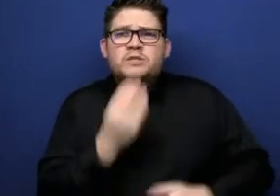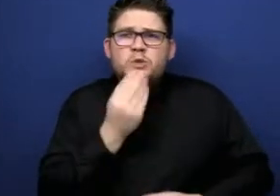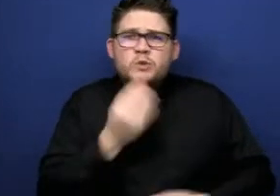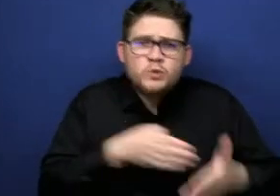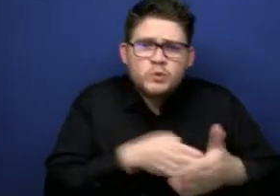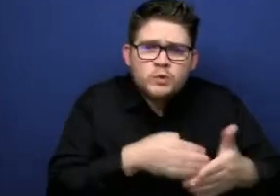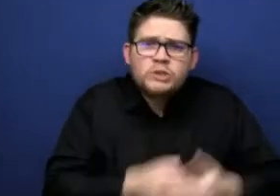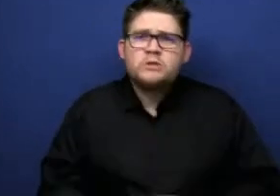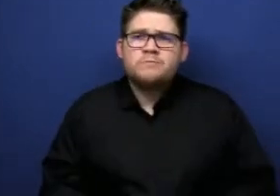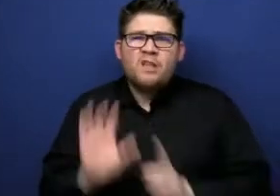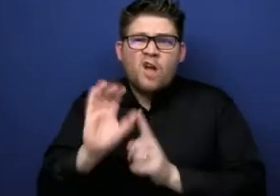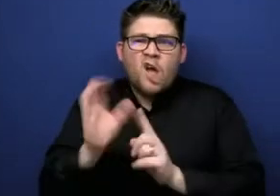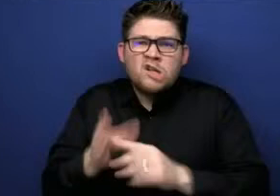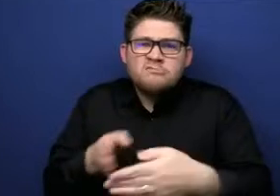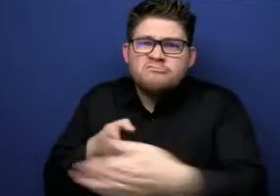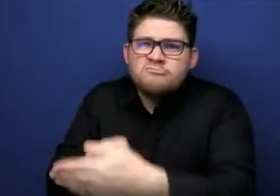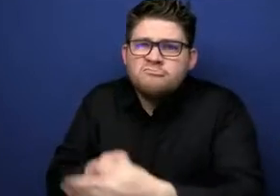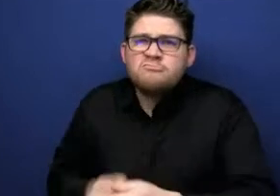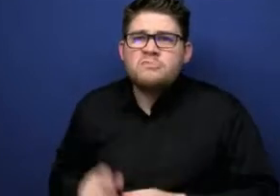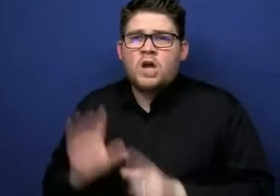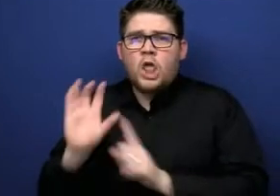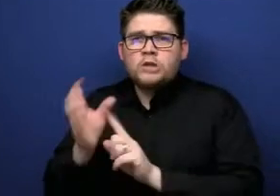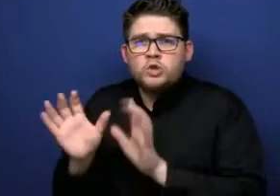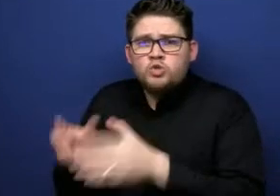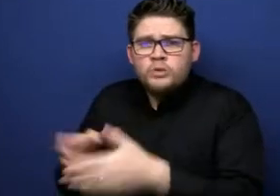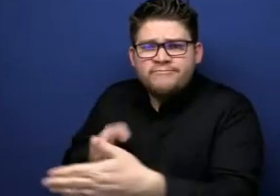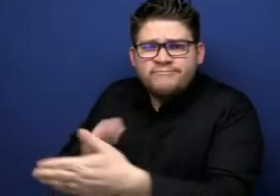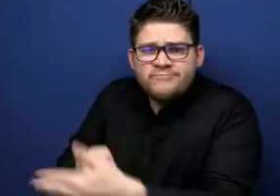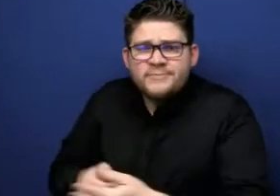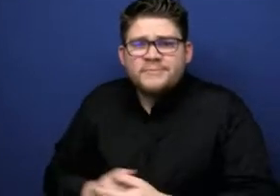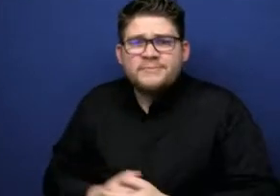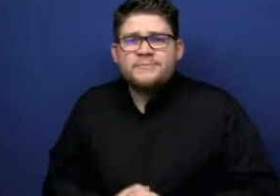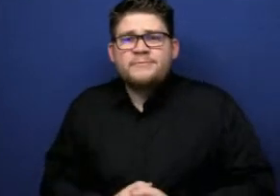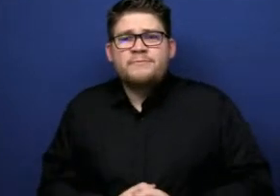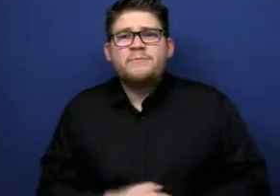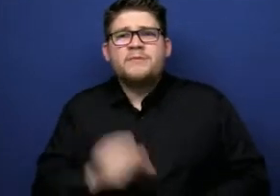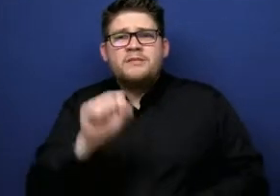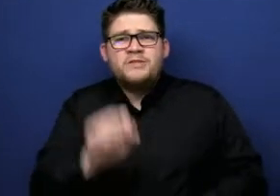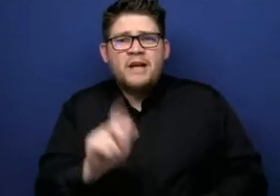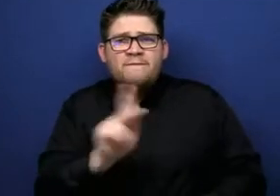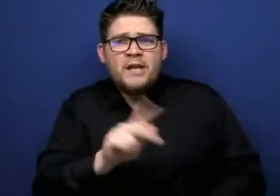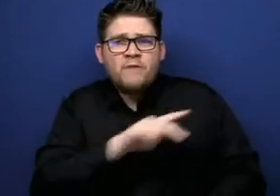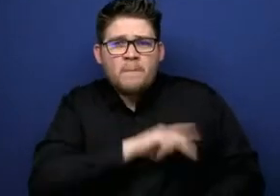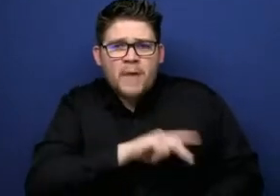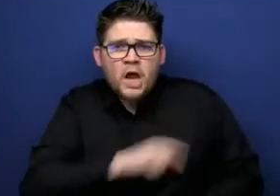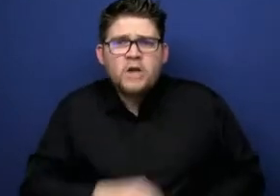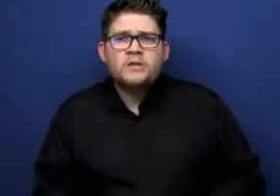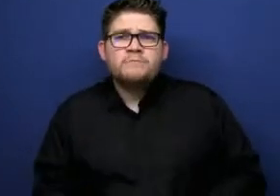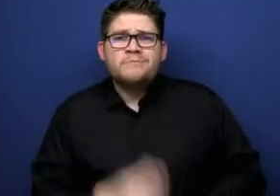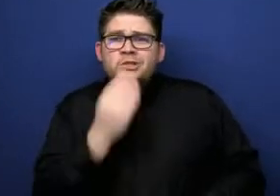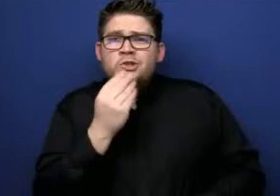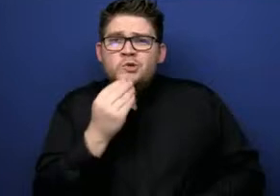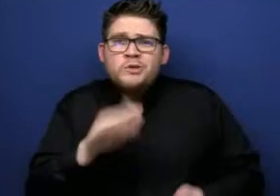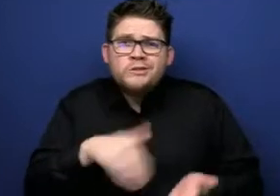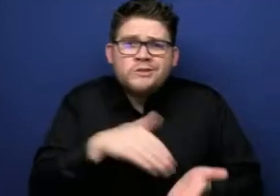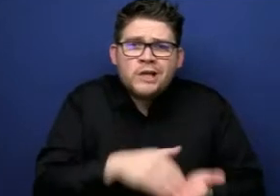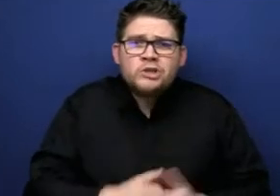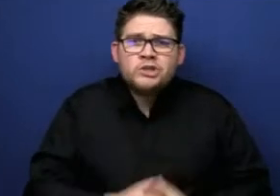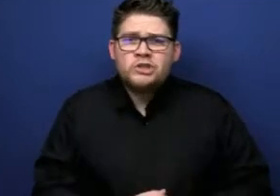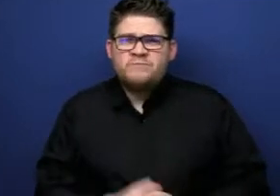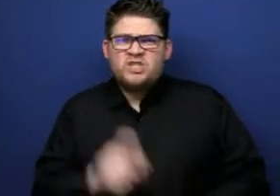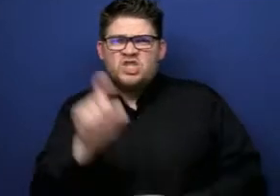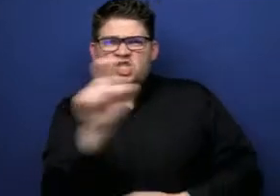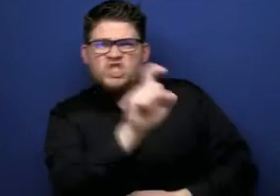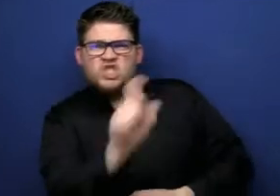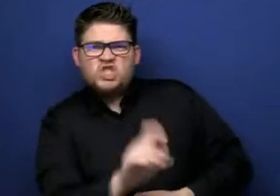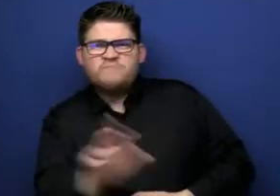at Riverview Park in South Vancouver and the Chabad Center in Victoria. And this is unacceptable. As a